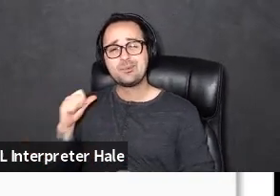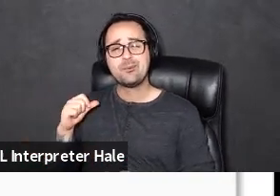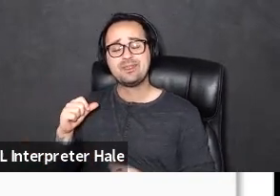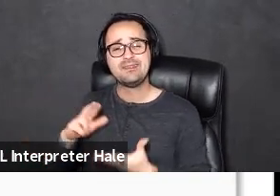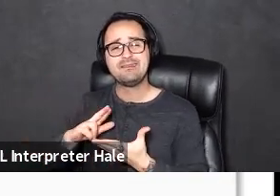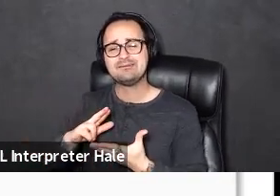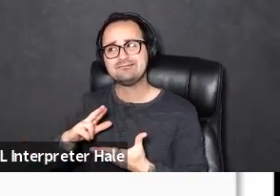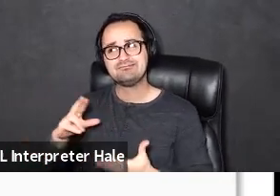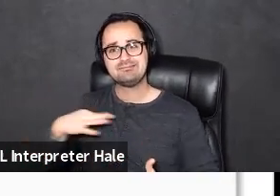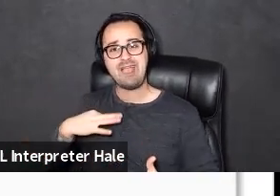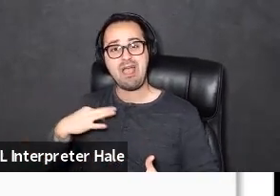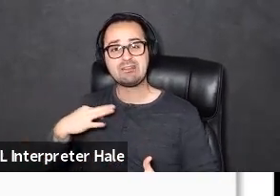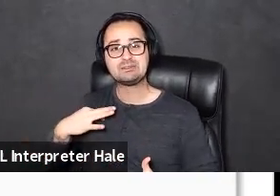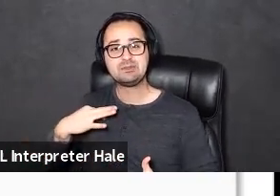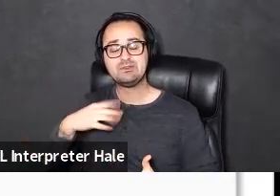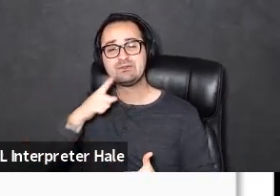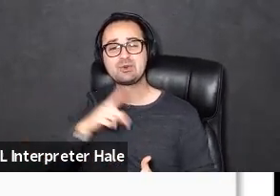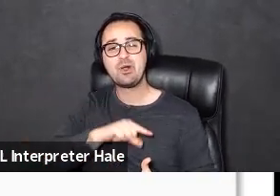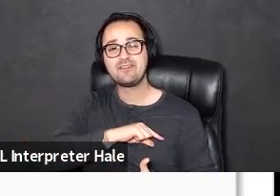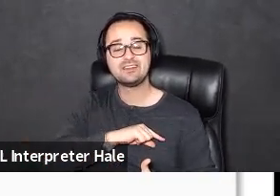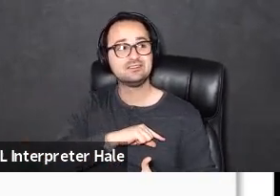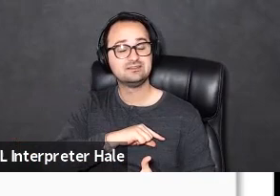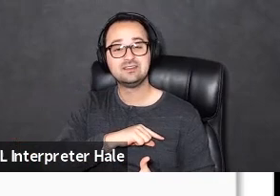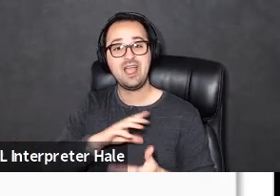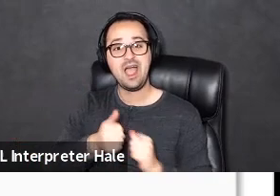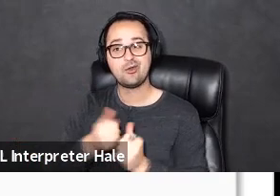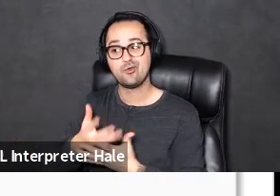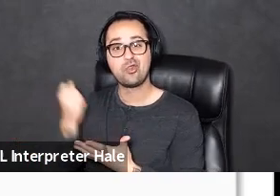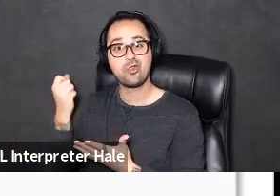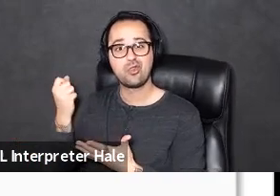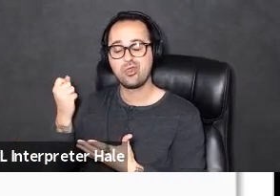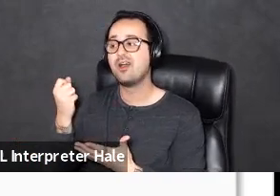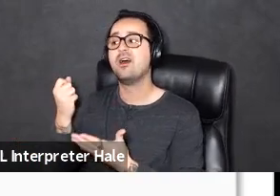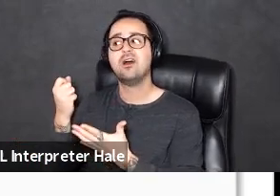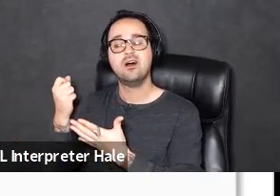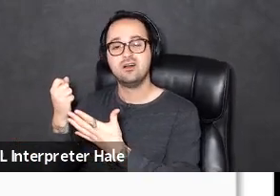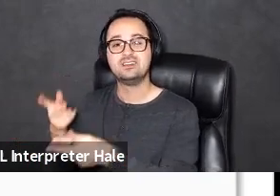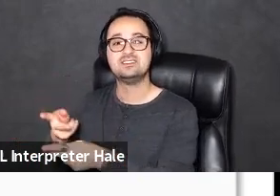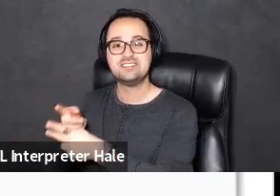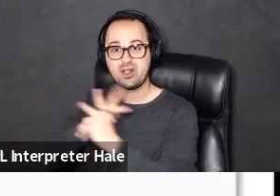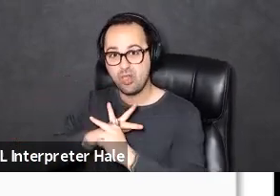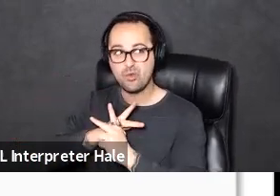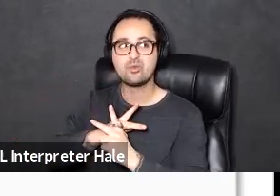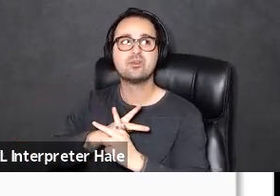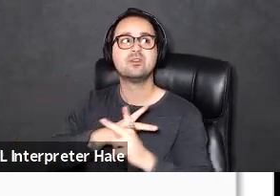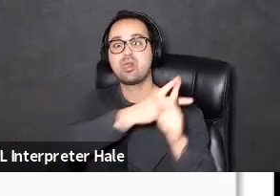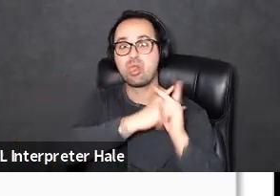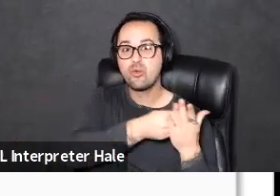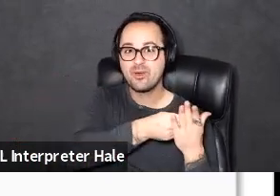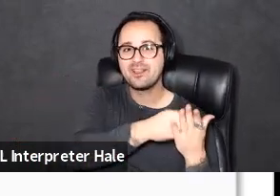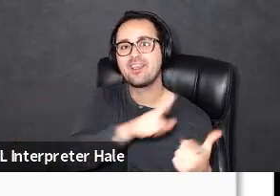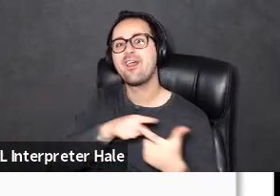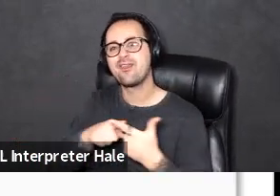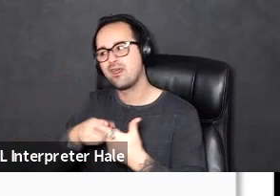to qualify. The only way to get it out is to take a loan to then get the money out of that property. So great